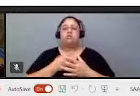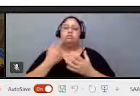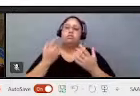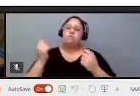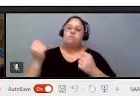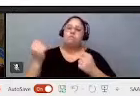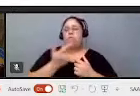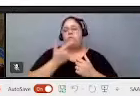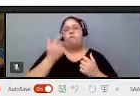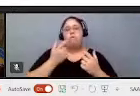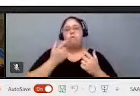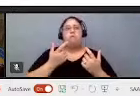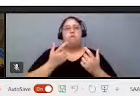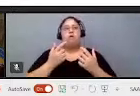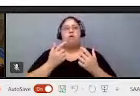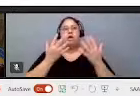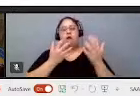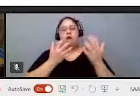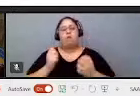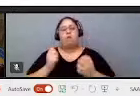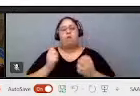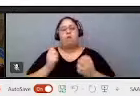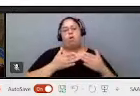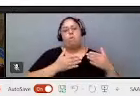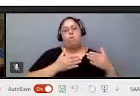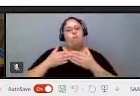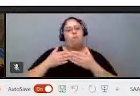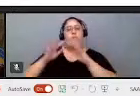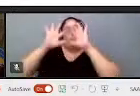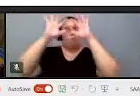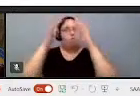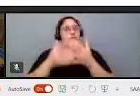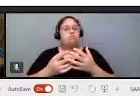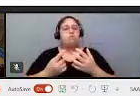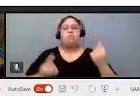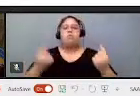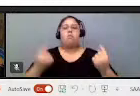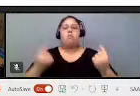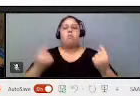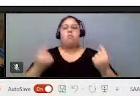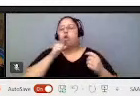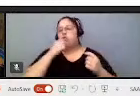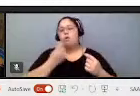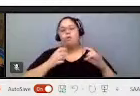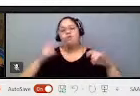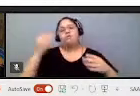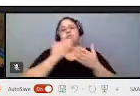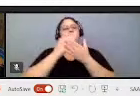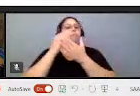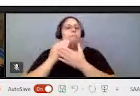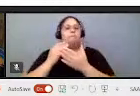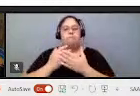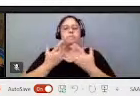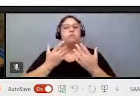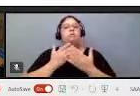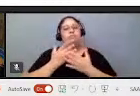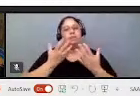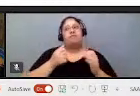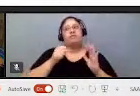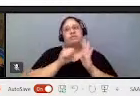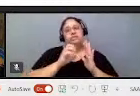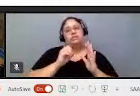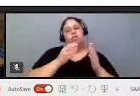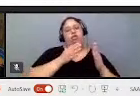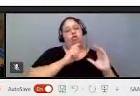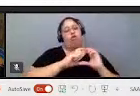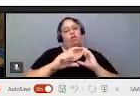the world um it's not only certain ports you obviously get ports at handle 60 70 containers an hour these guys are